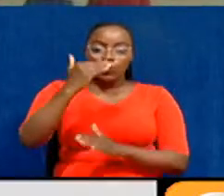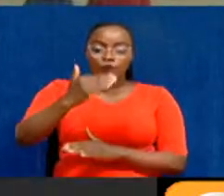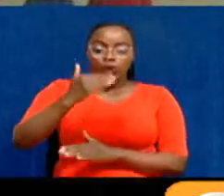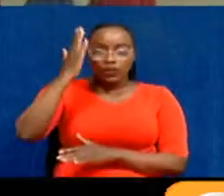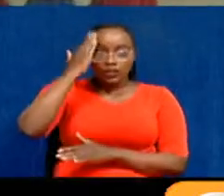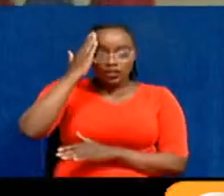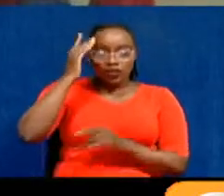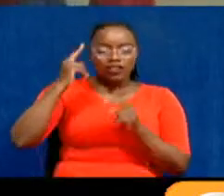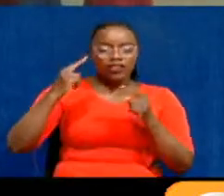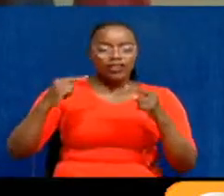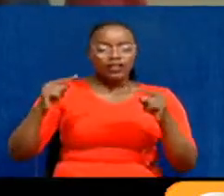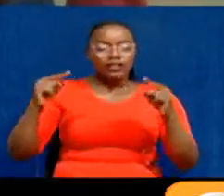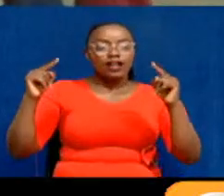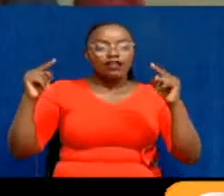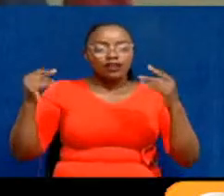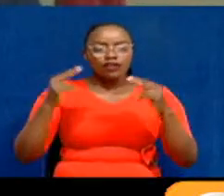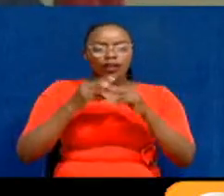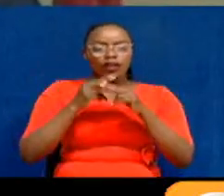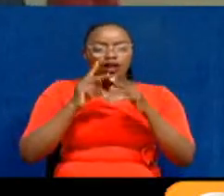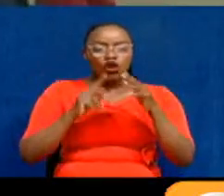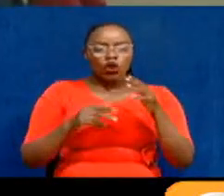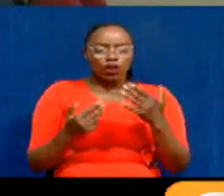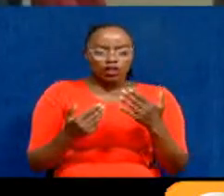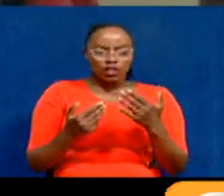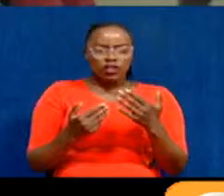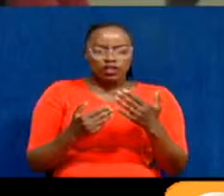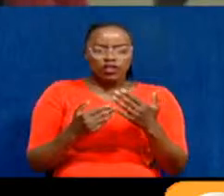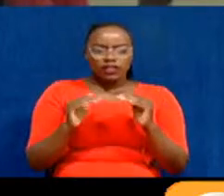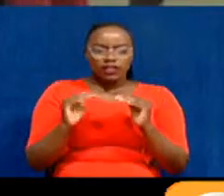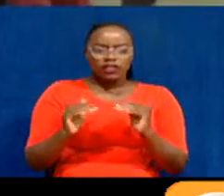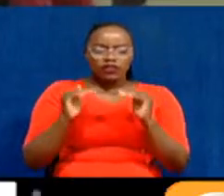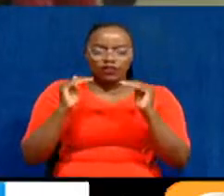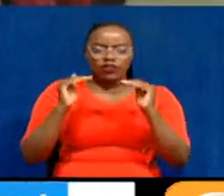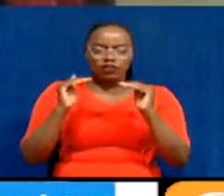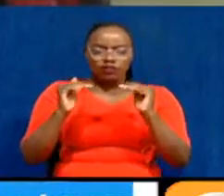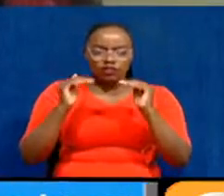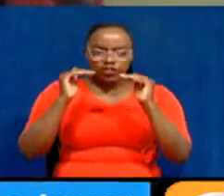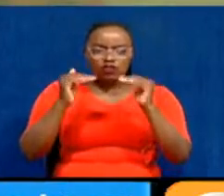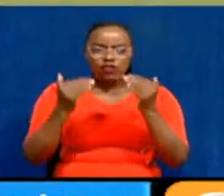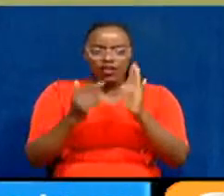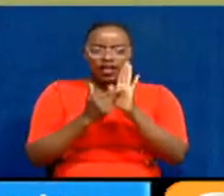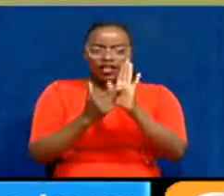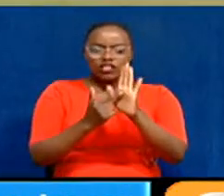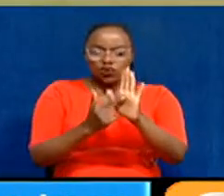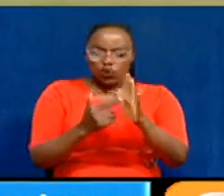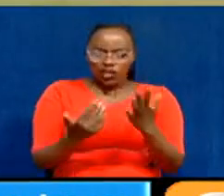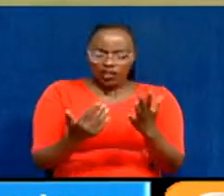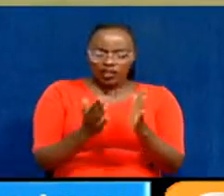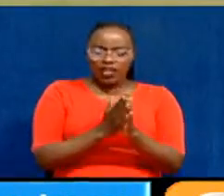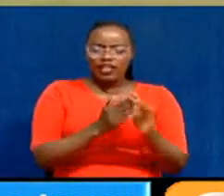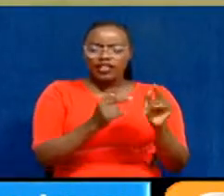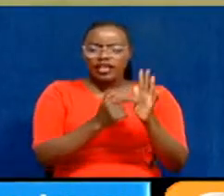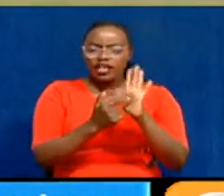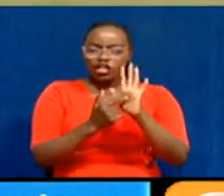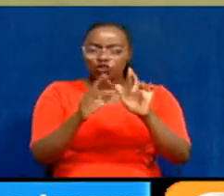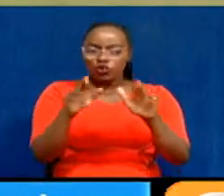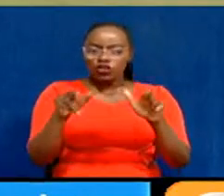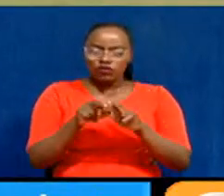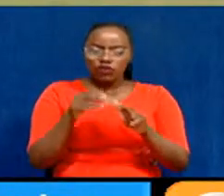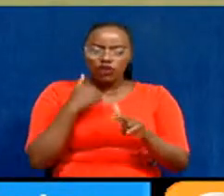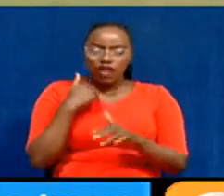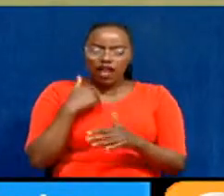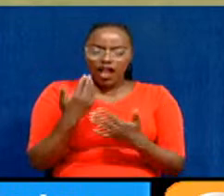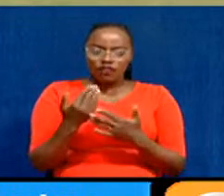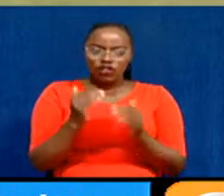remember the thriving, what did we call them? They are called stalls. Yeah, at the exhibition. And exhibitions, where you have